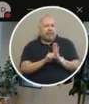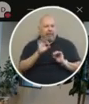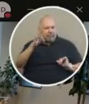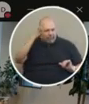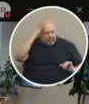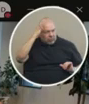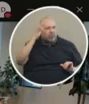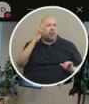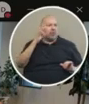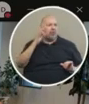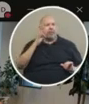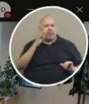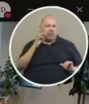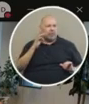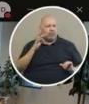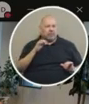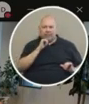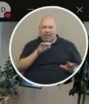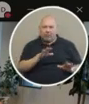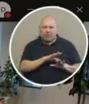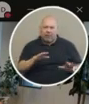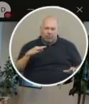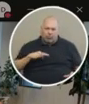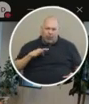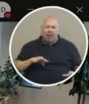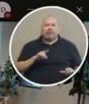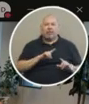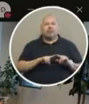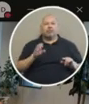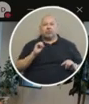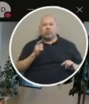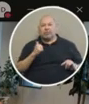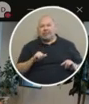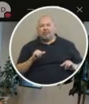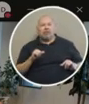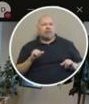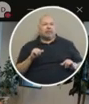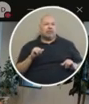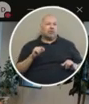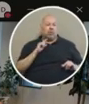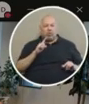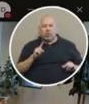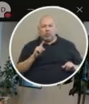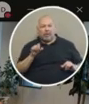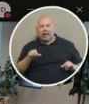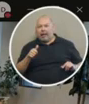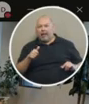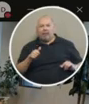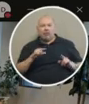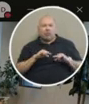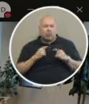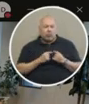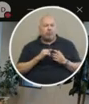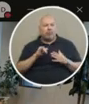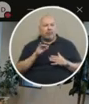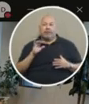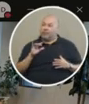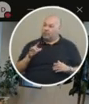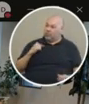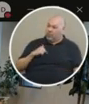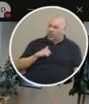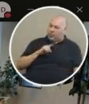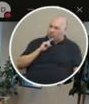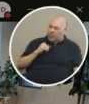federal, philanthropic, nonprofit level as well. Yes. Different institutes or philanthropic groups. We